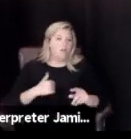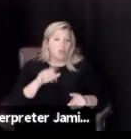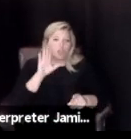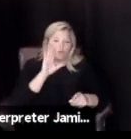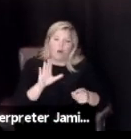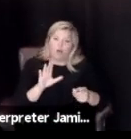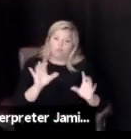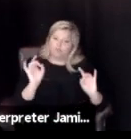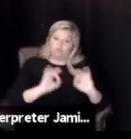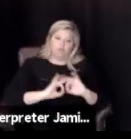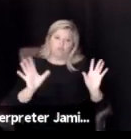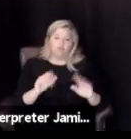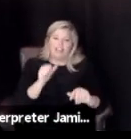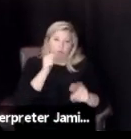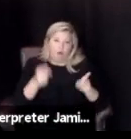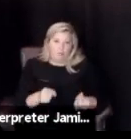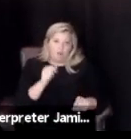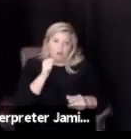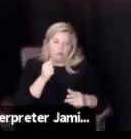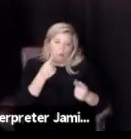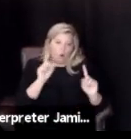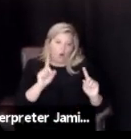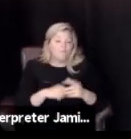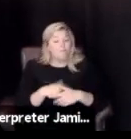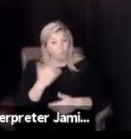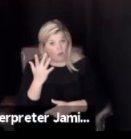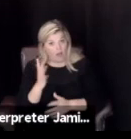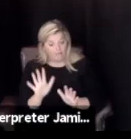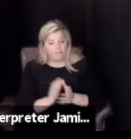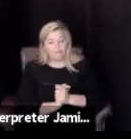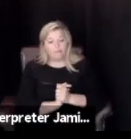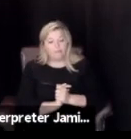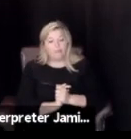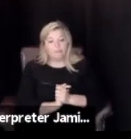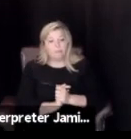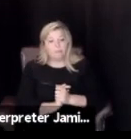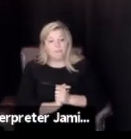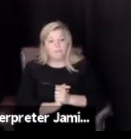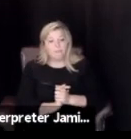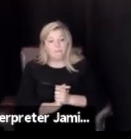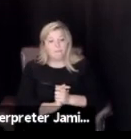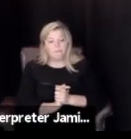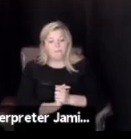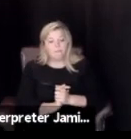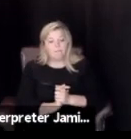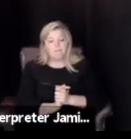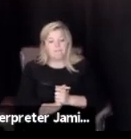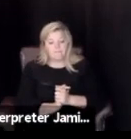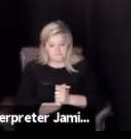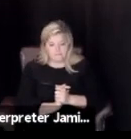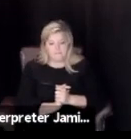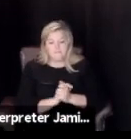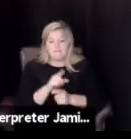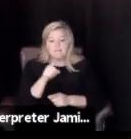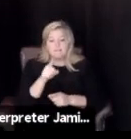water, dead in the water. Let me tell you why. It takes you 2 times as much